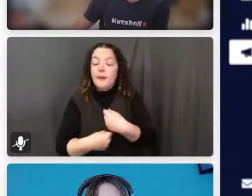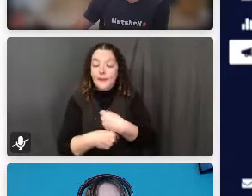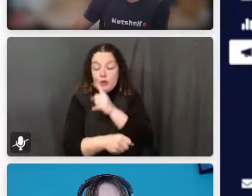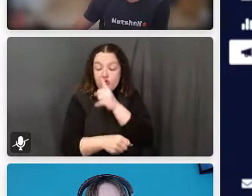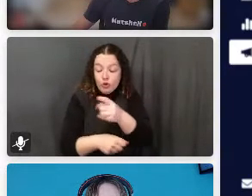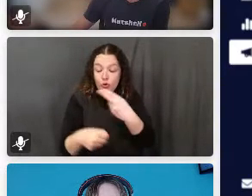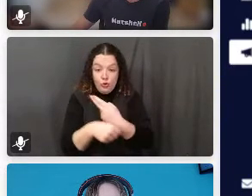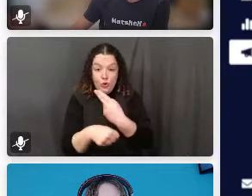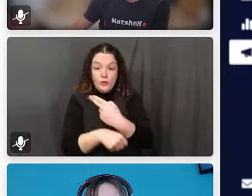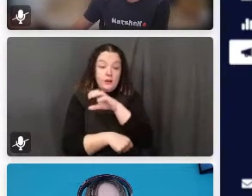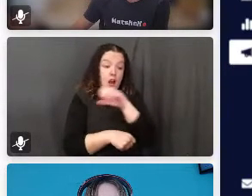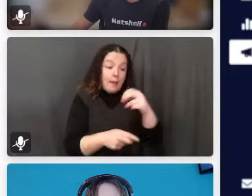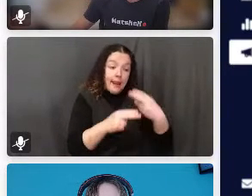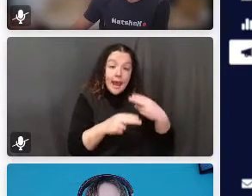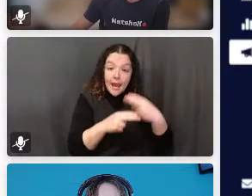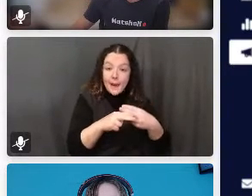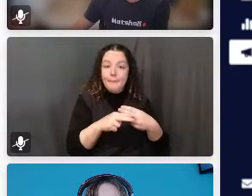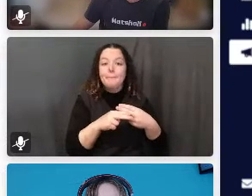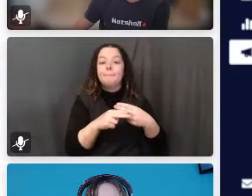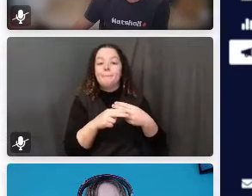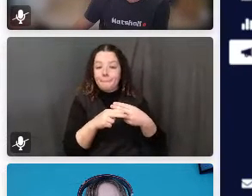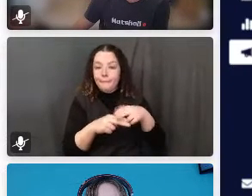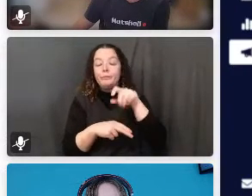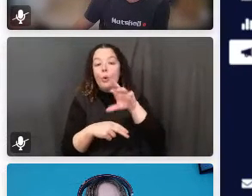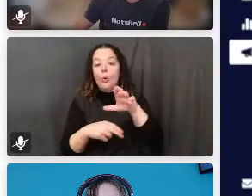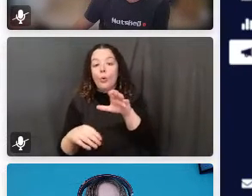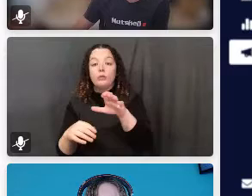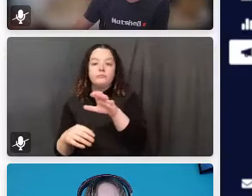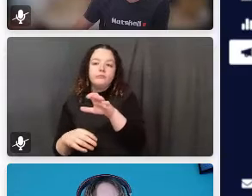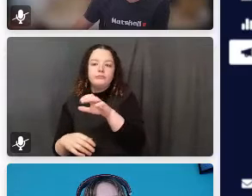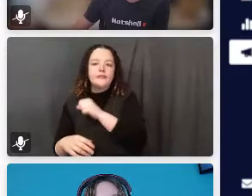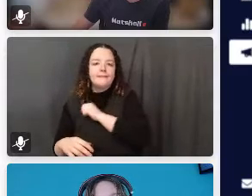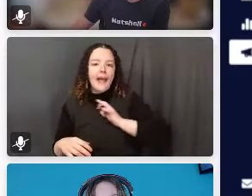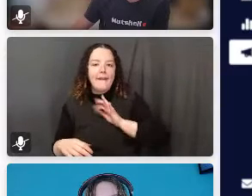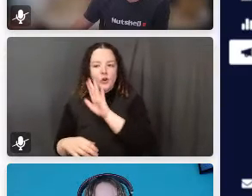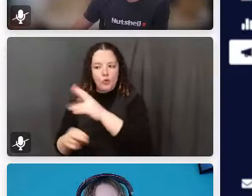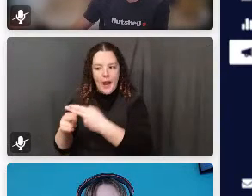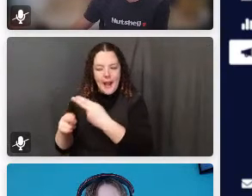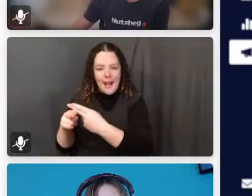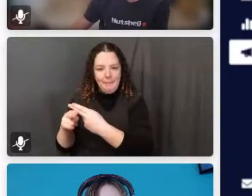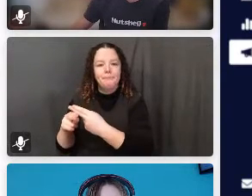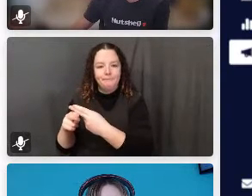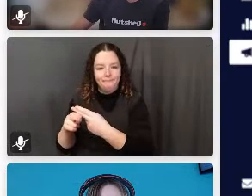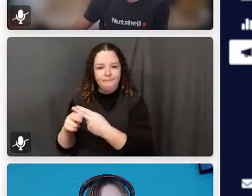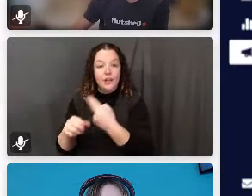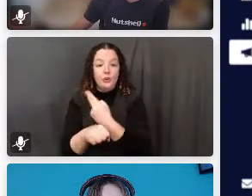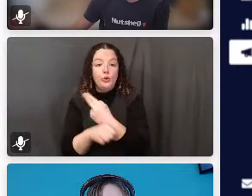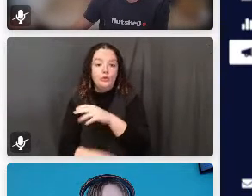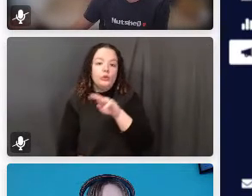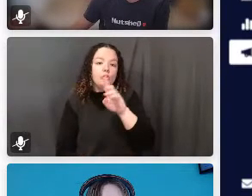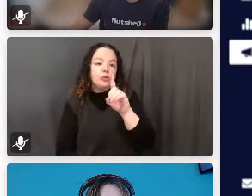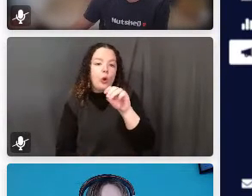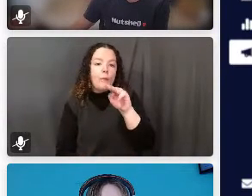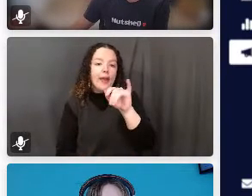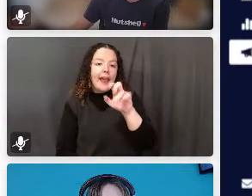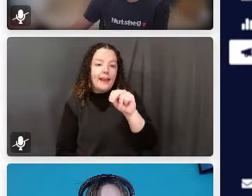your company's name or an employee's name at your company and use your custom domain in the sender email